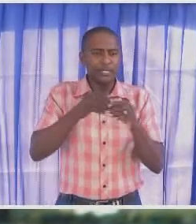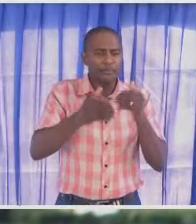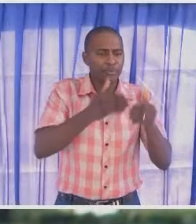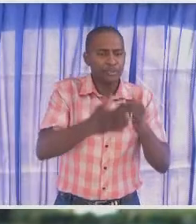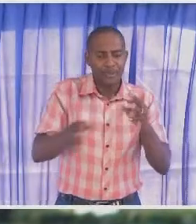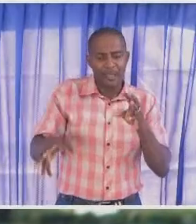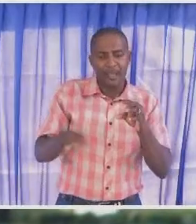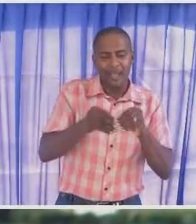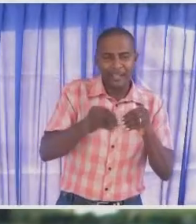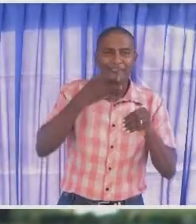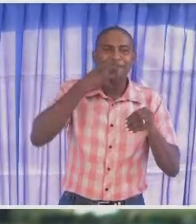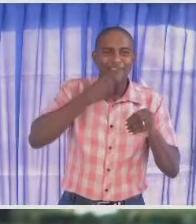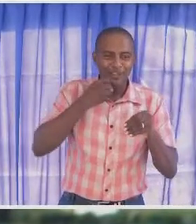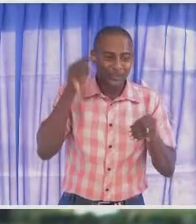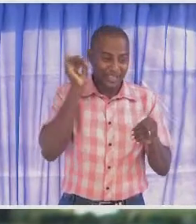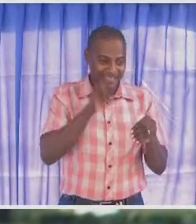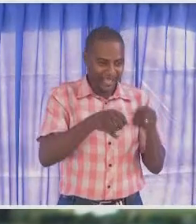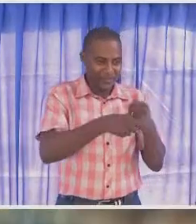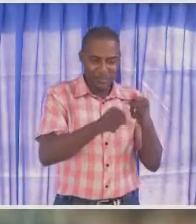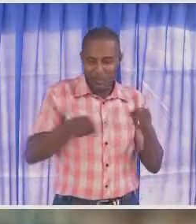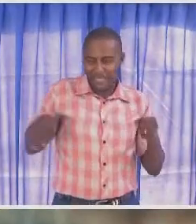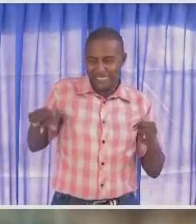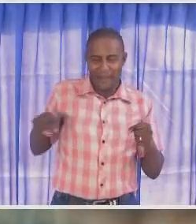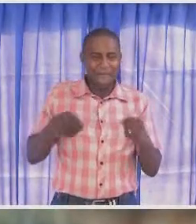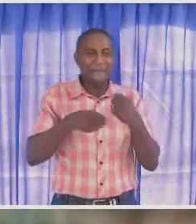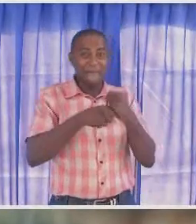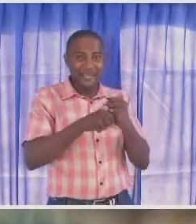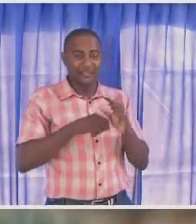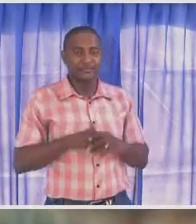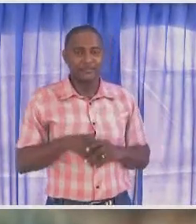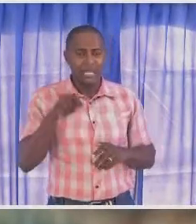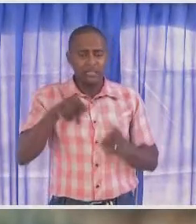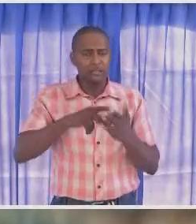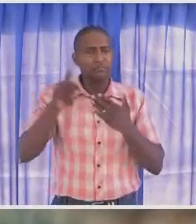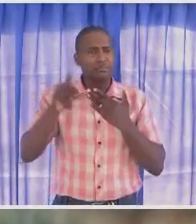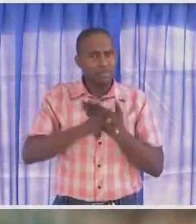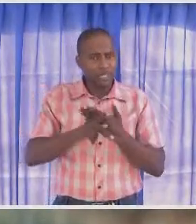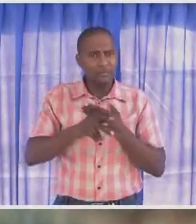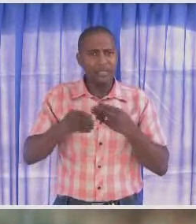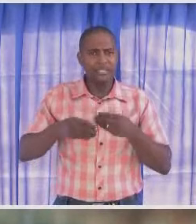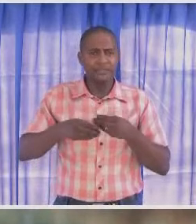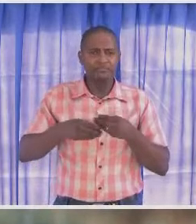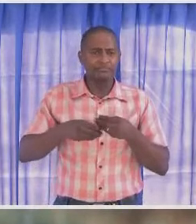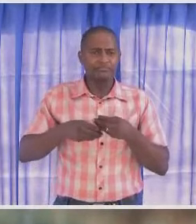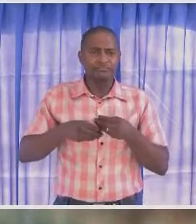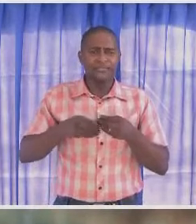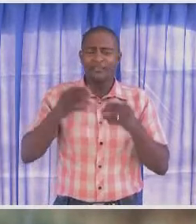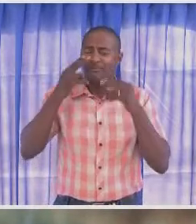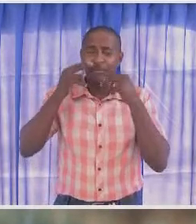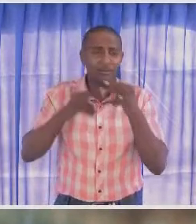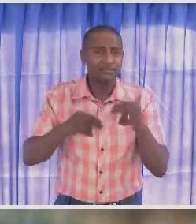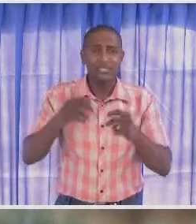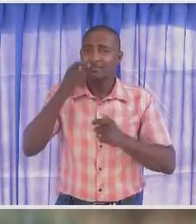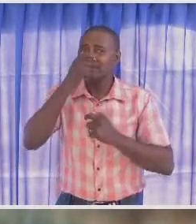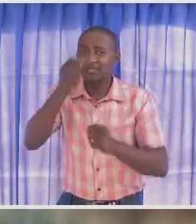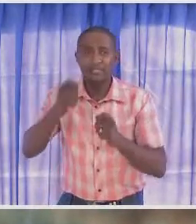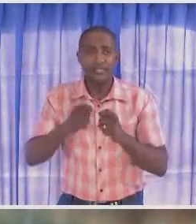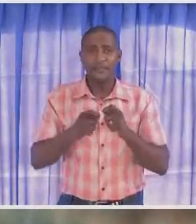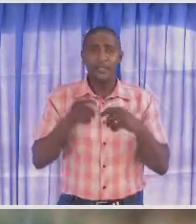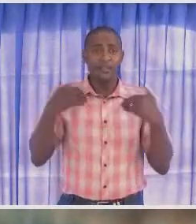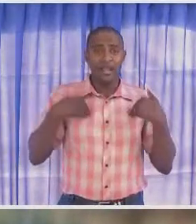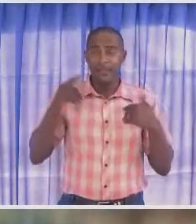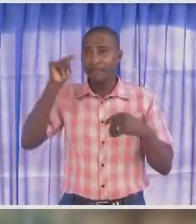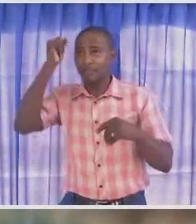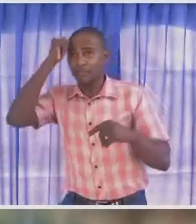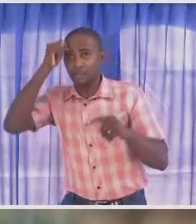value to the products they produce. This program is fun, it's interesting, it combines the theoretical and